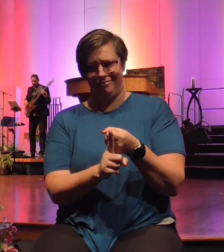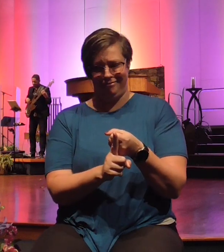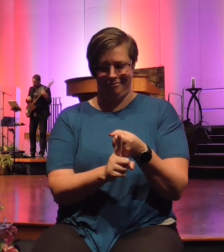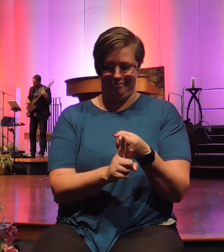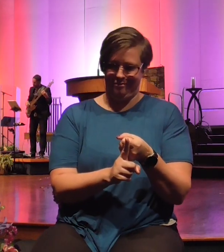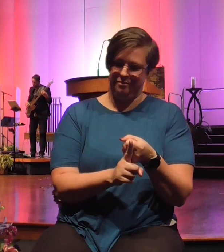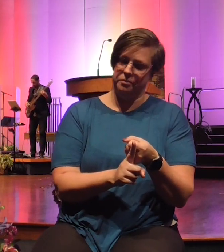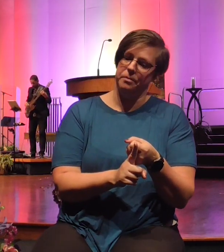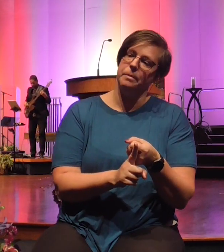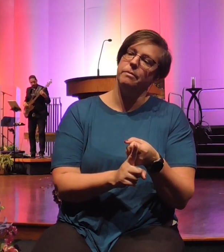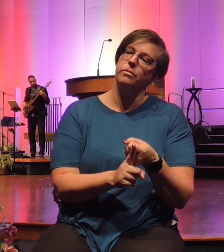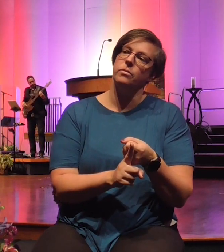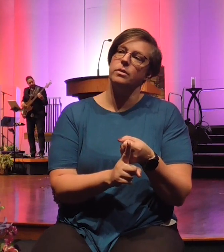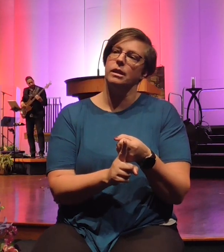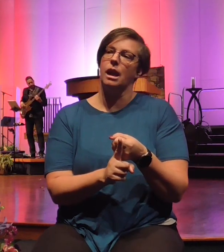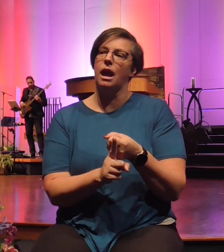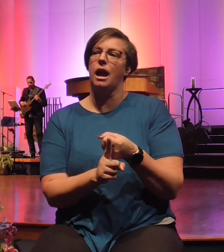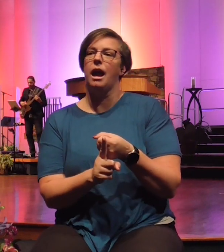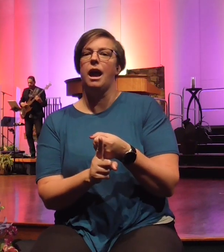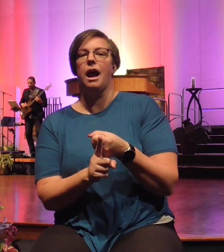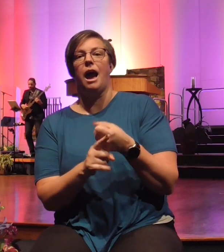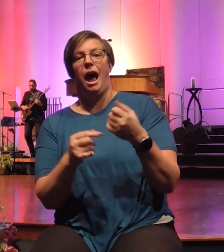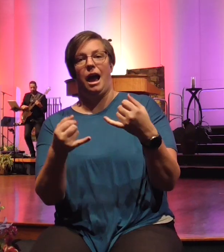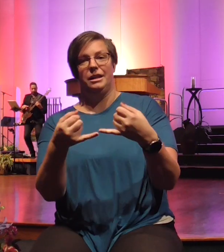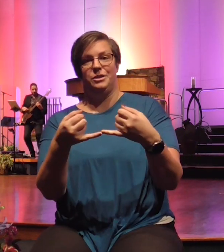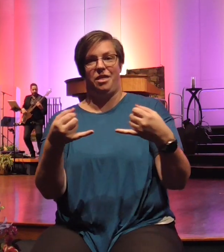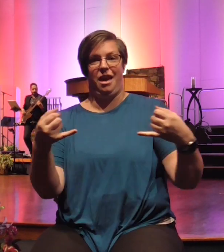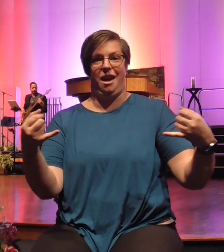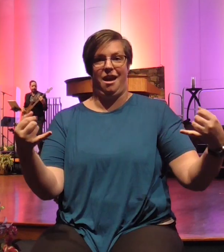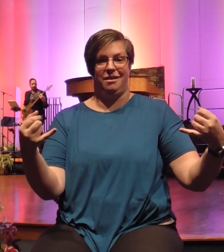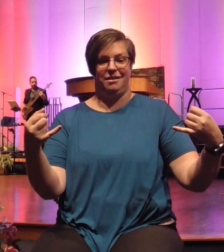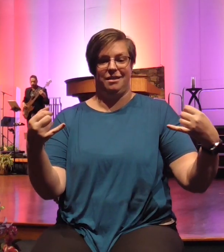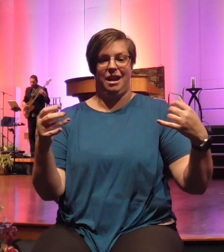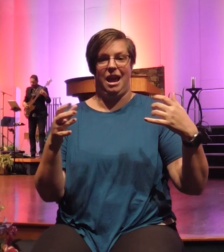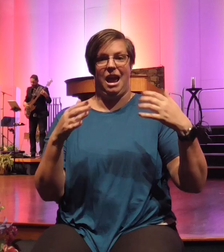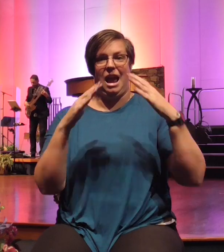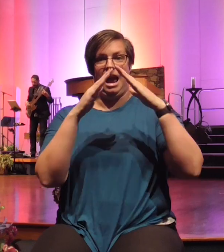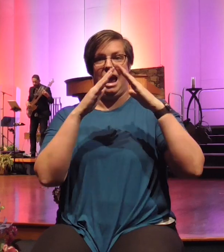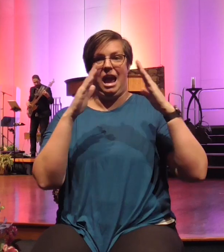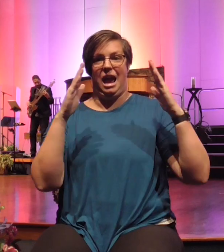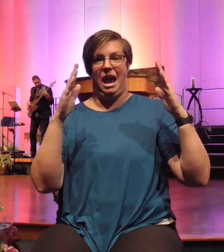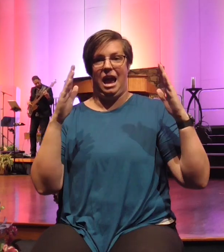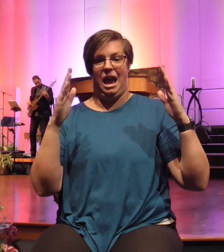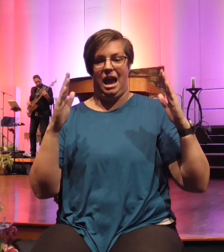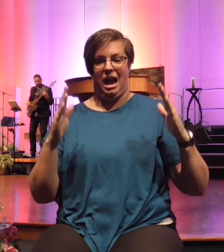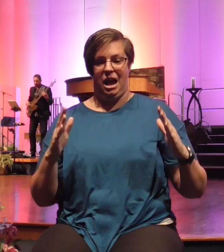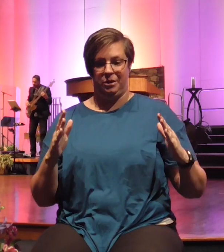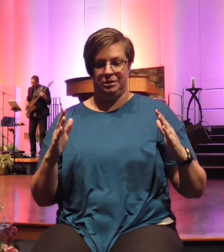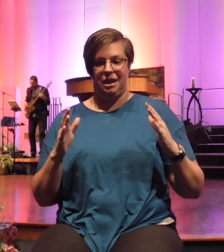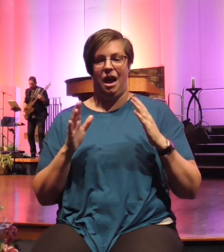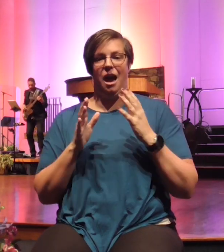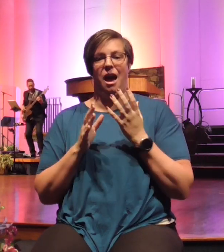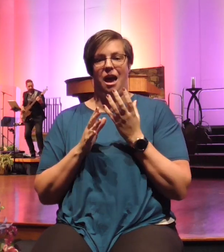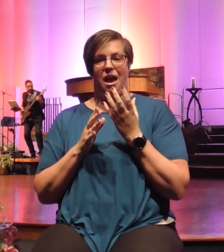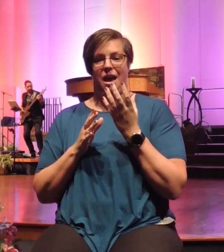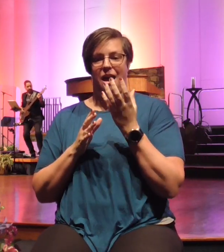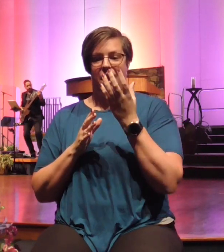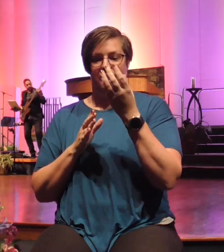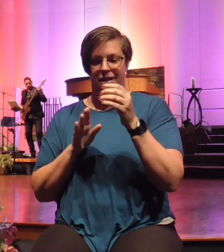I take a step outside, all around I see the